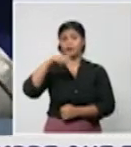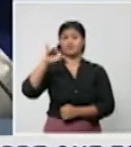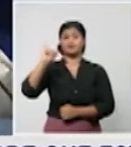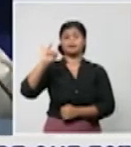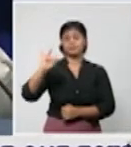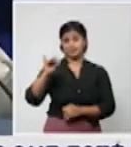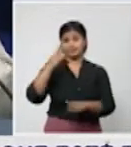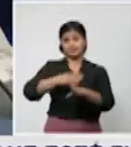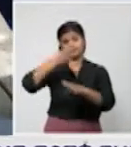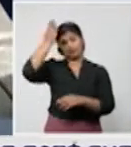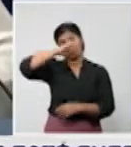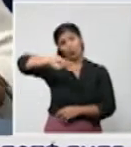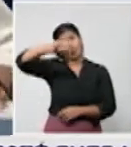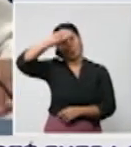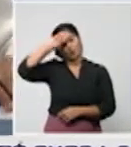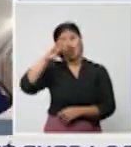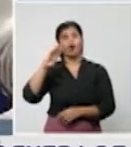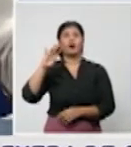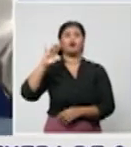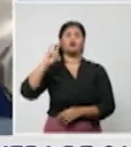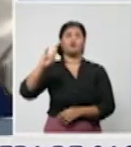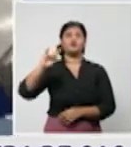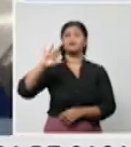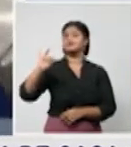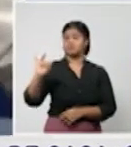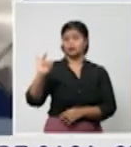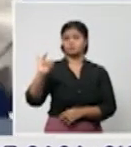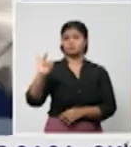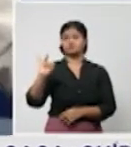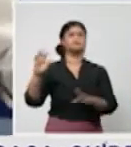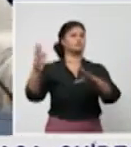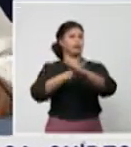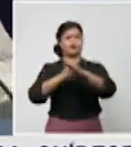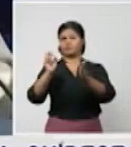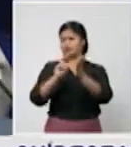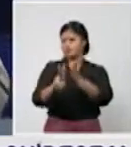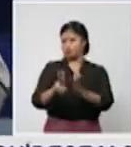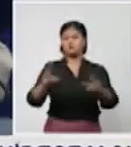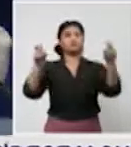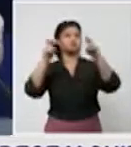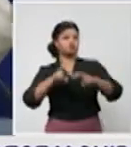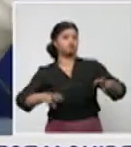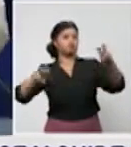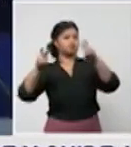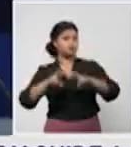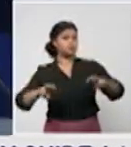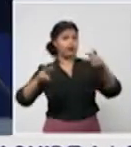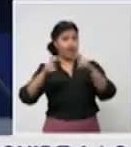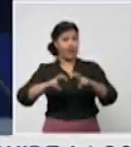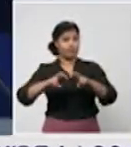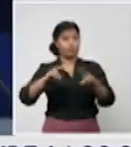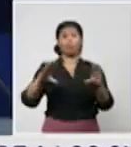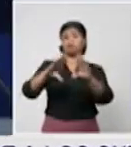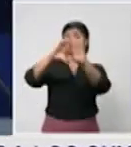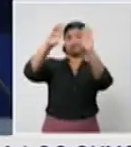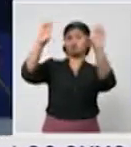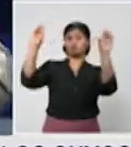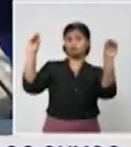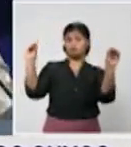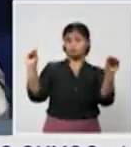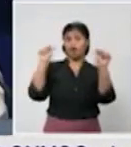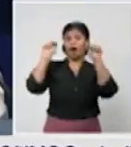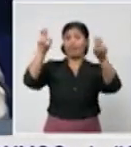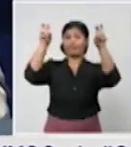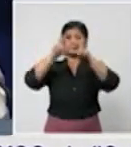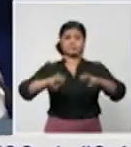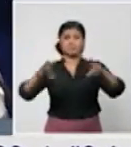of 2,299 people, the 86.5% that have been confirmed case contacts, represent in